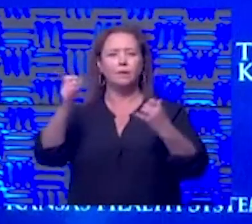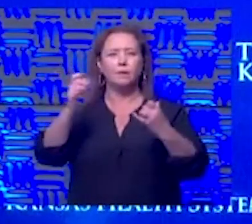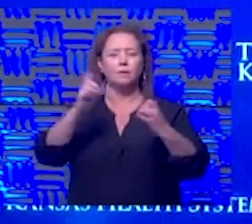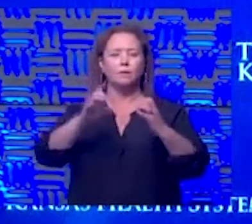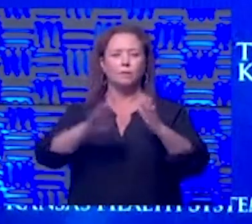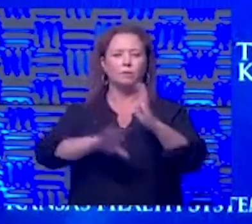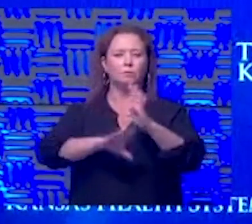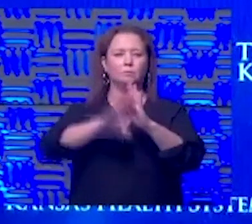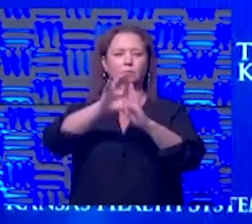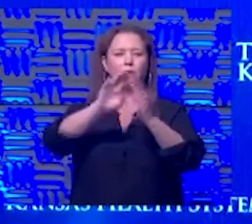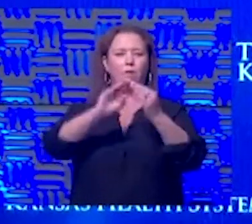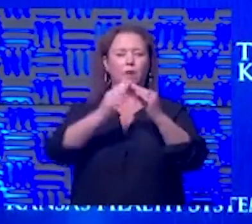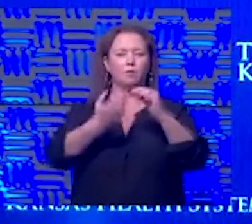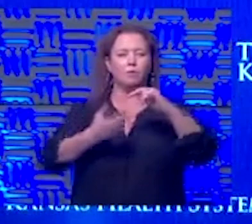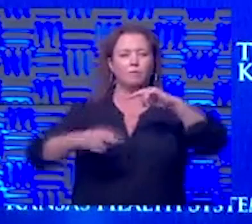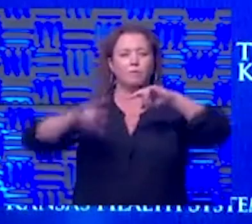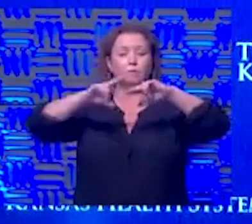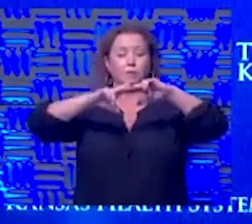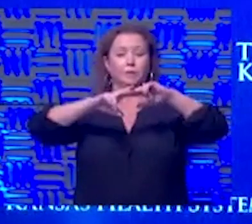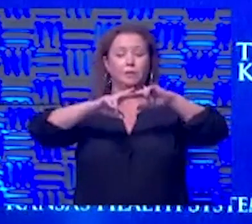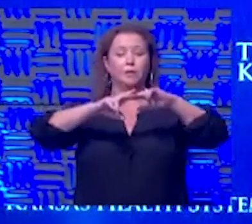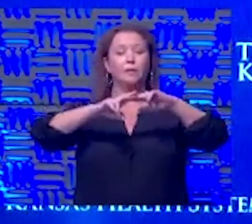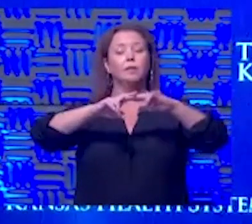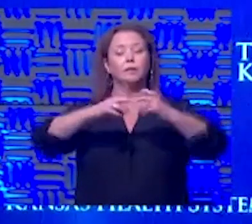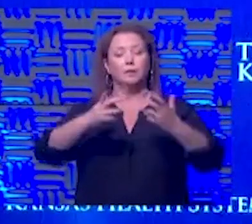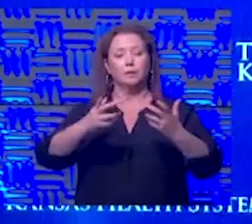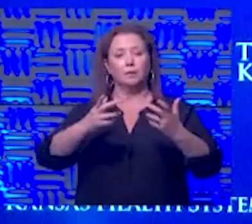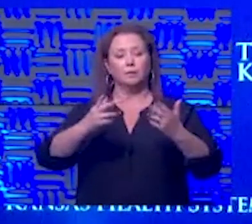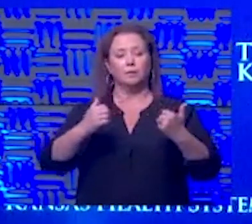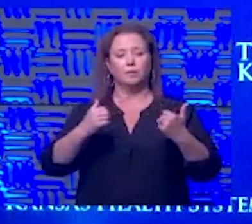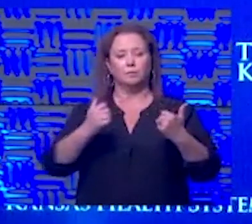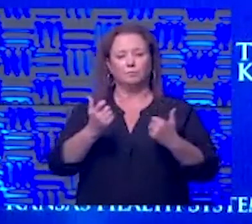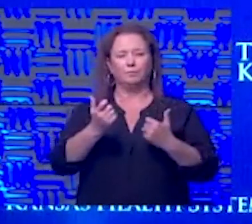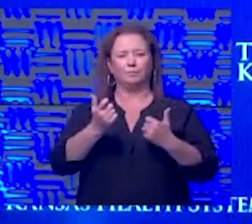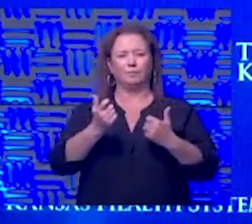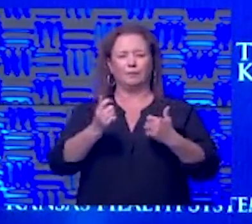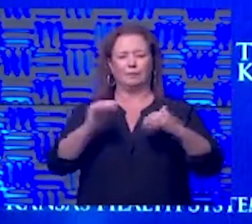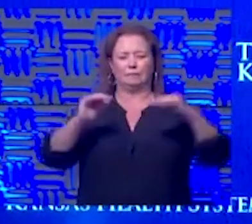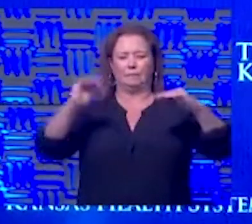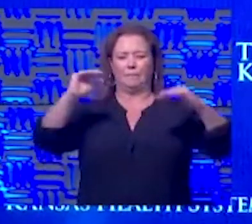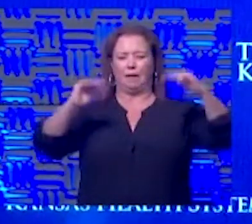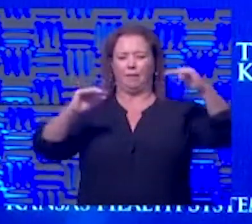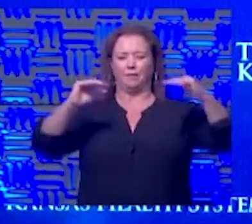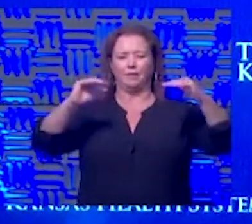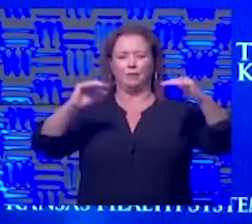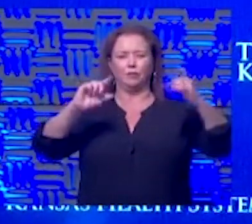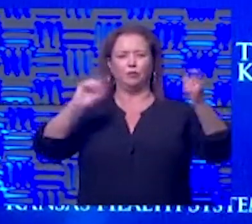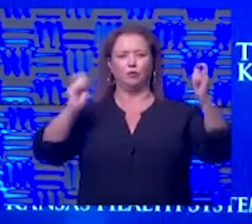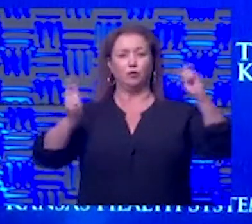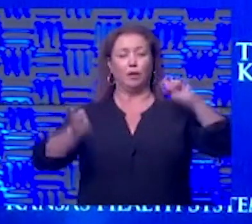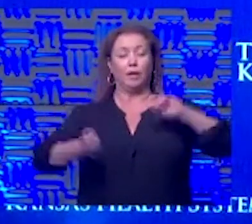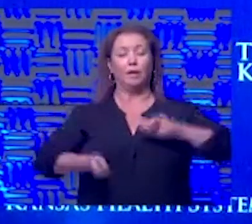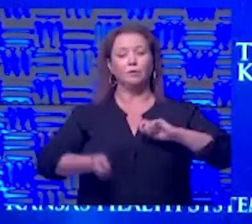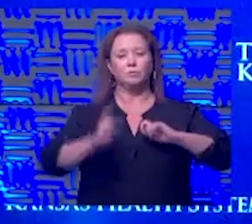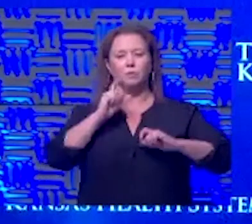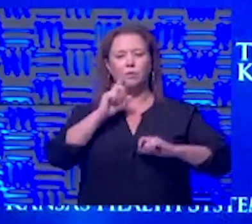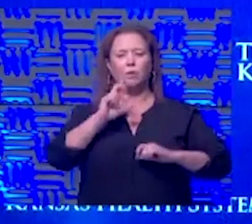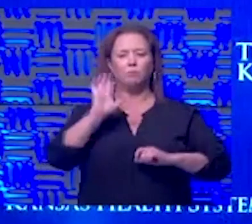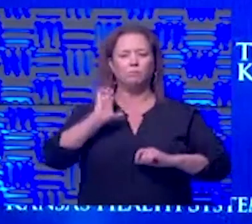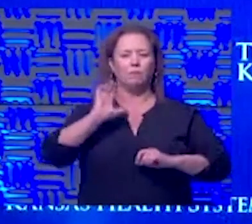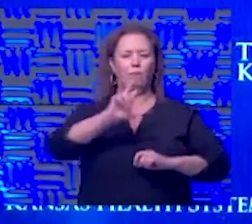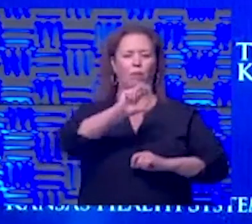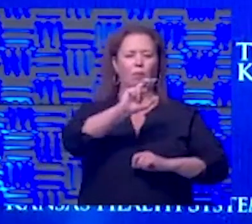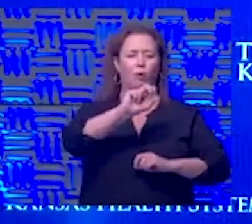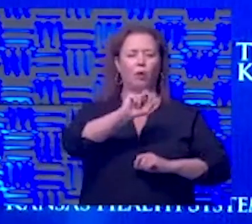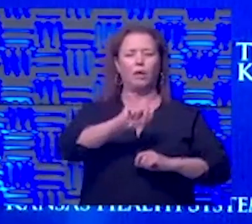an uptick in our numbers. We've established sort of this little different equilibrium. I mean, but the equilibrium had been around 30 for a while. Yeah.